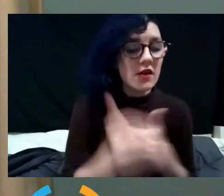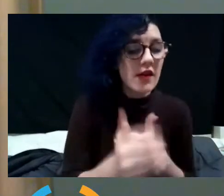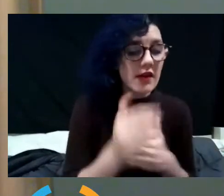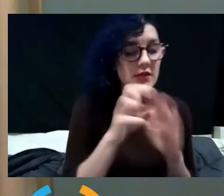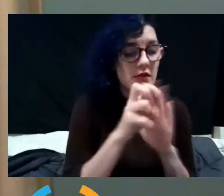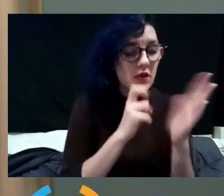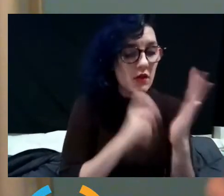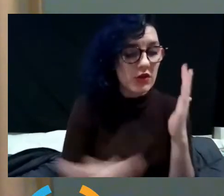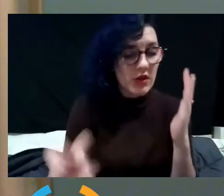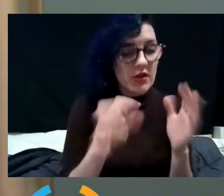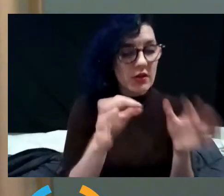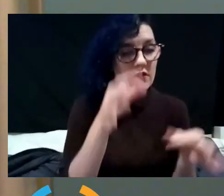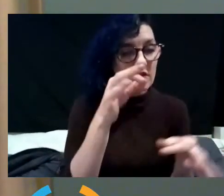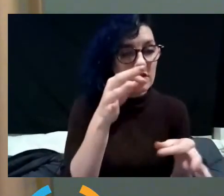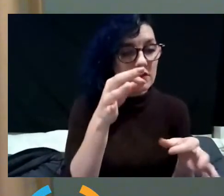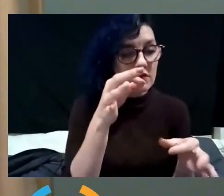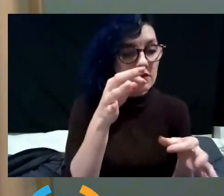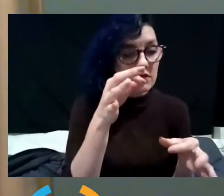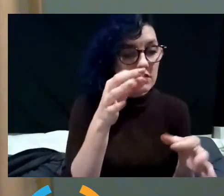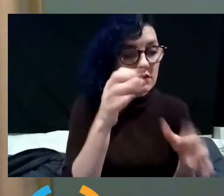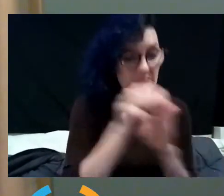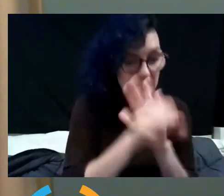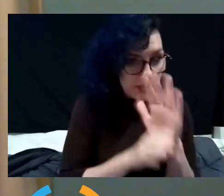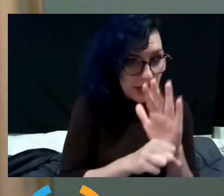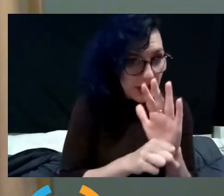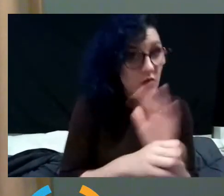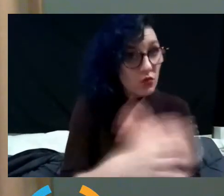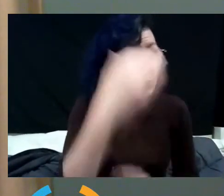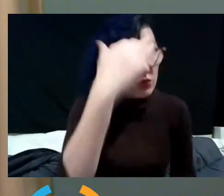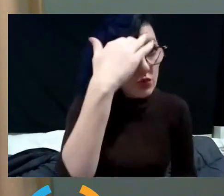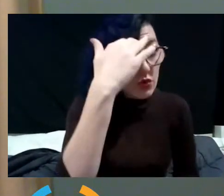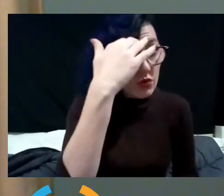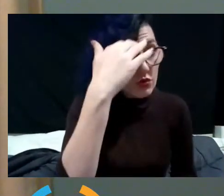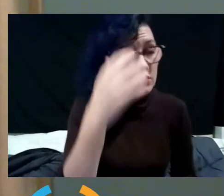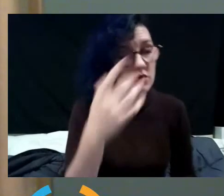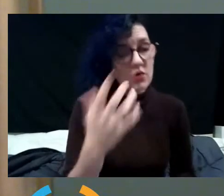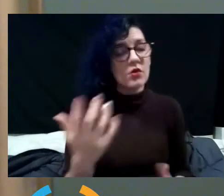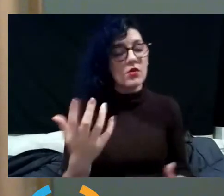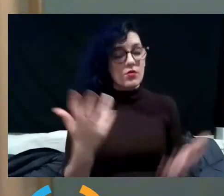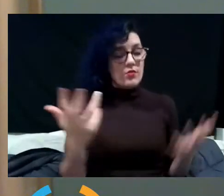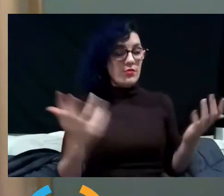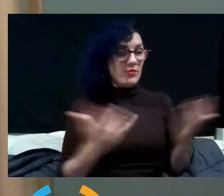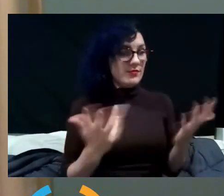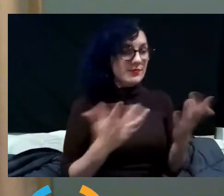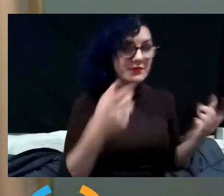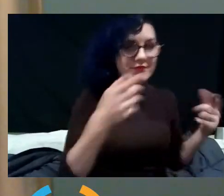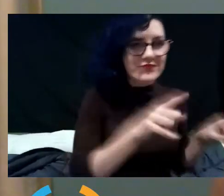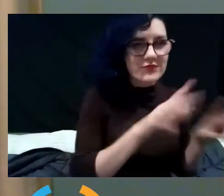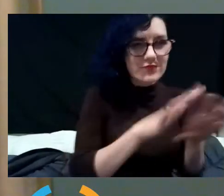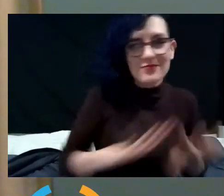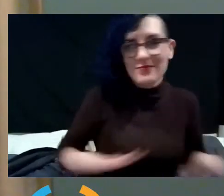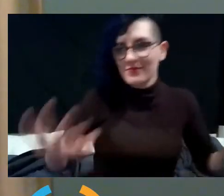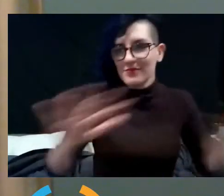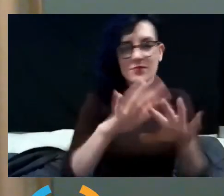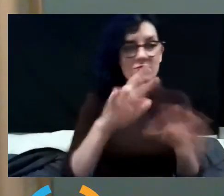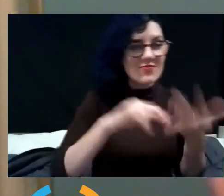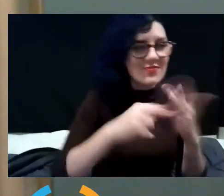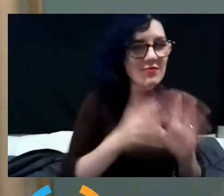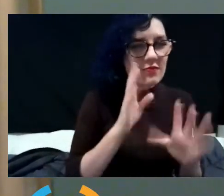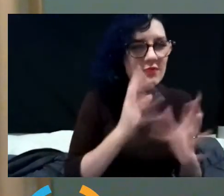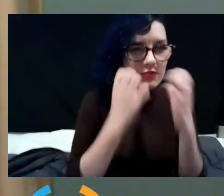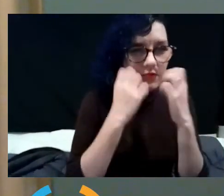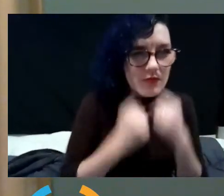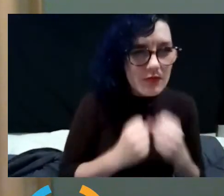of conservation. I'm very proud to be endorsed by both the Sierra Club and the Oregon League of Conservation Voters, and to state unequivocally that I would